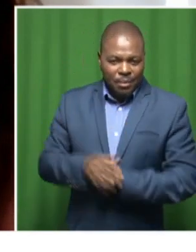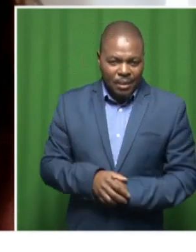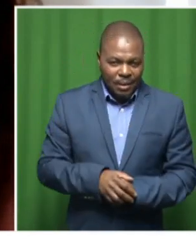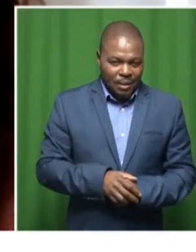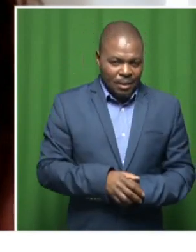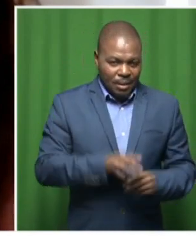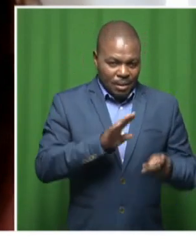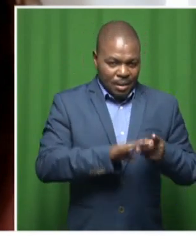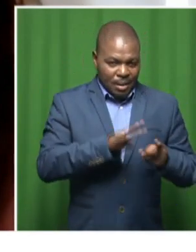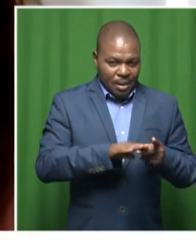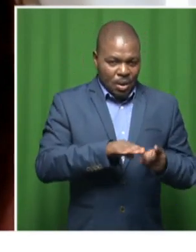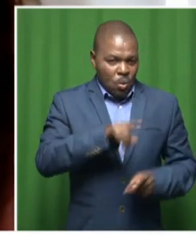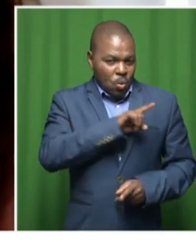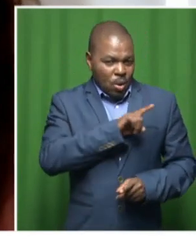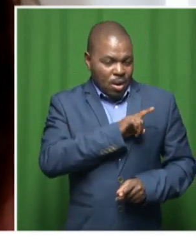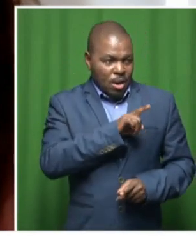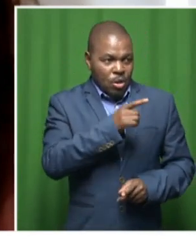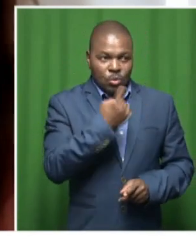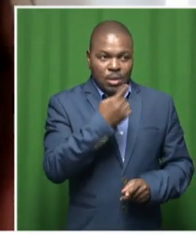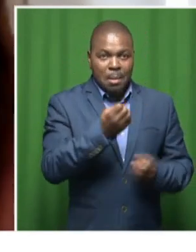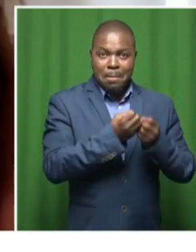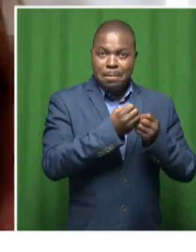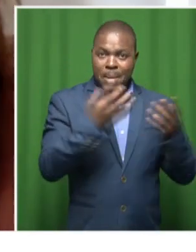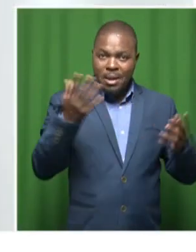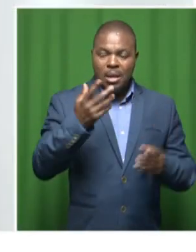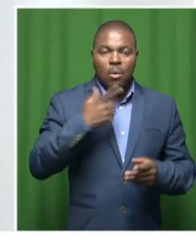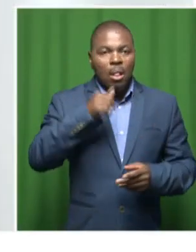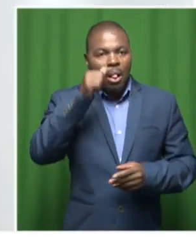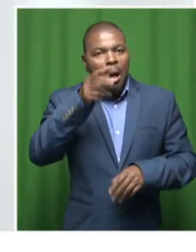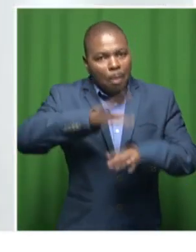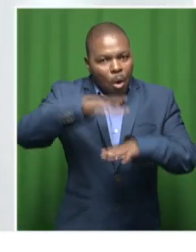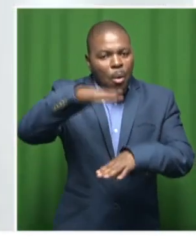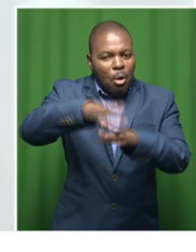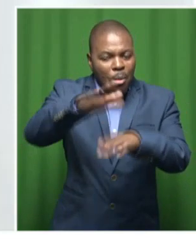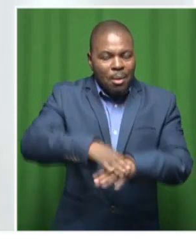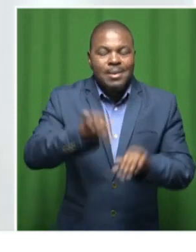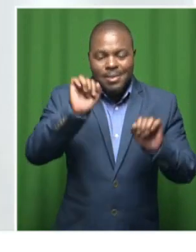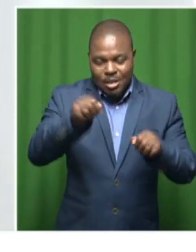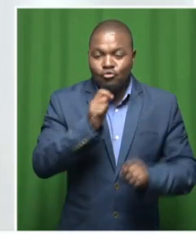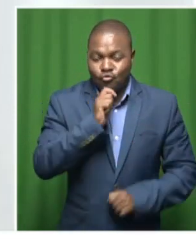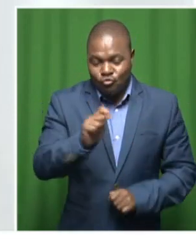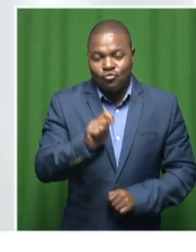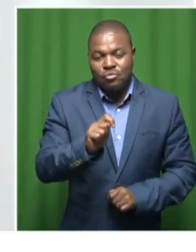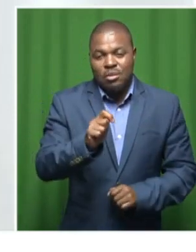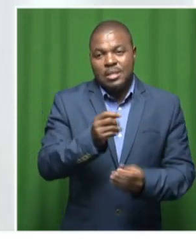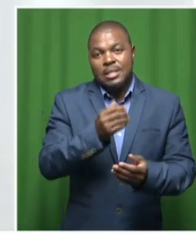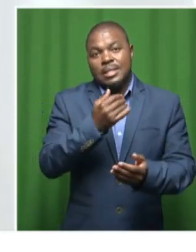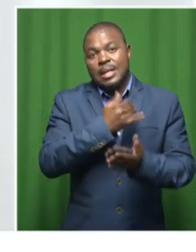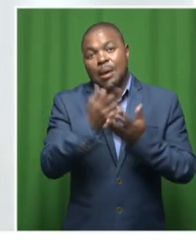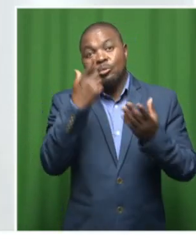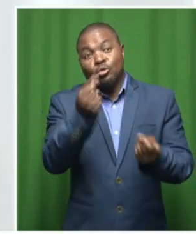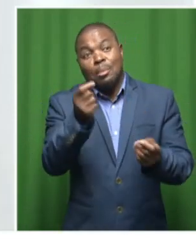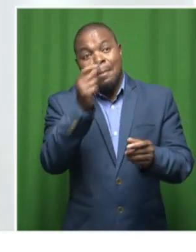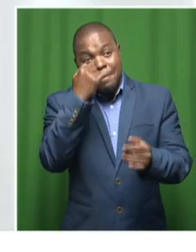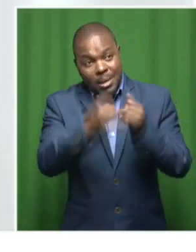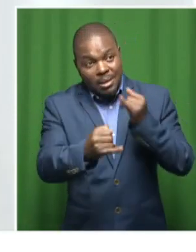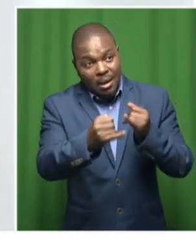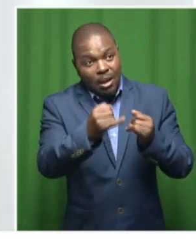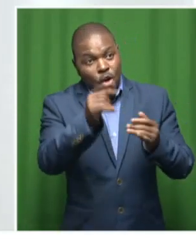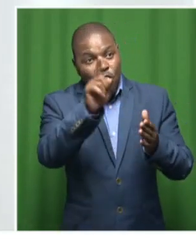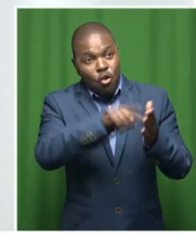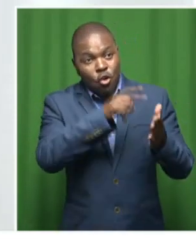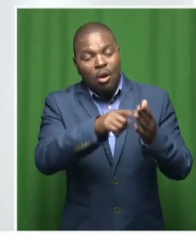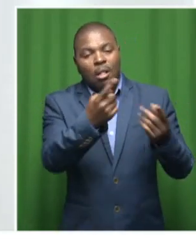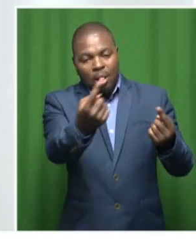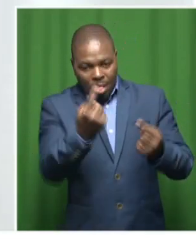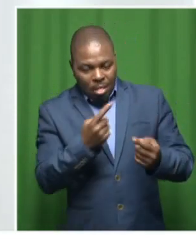the question, which is why we see so many repeat procedures. We actually do. We see a lot of repeat procedures. And basically